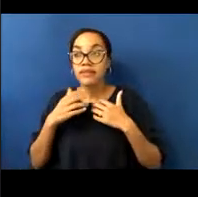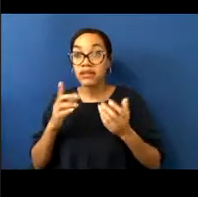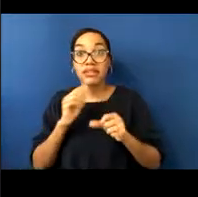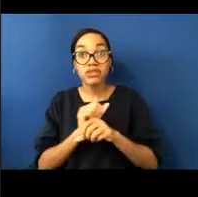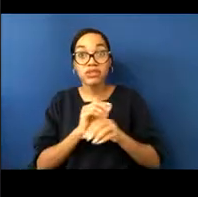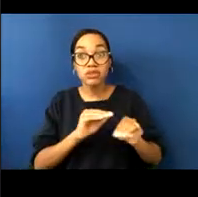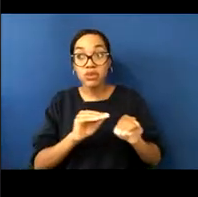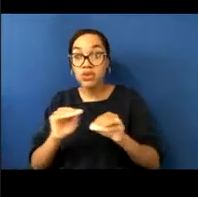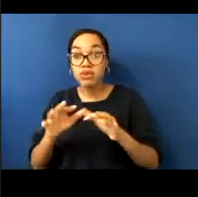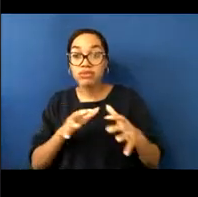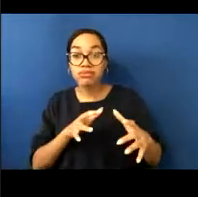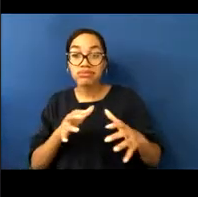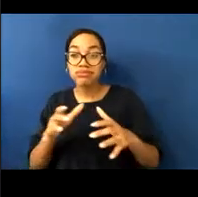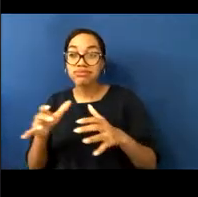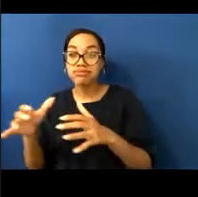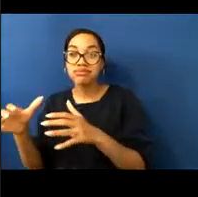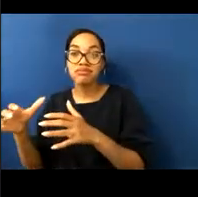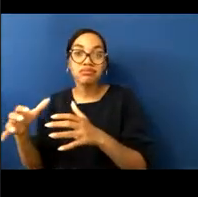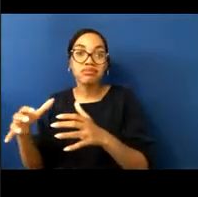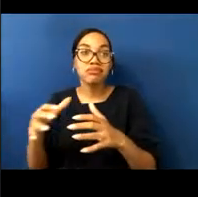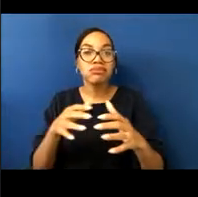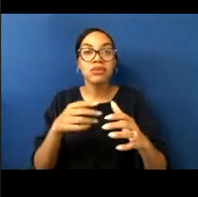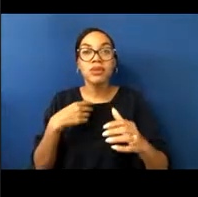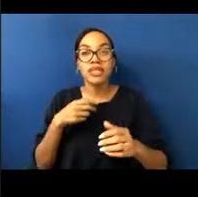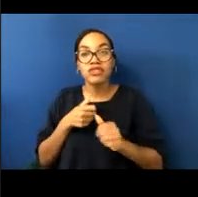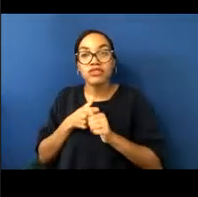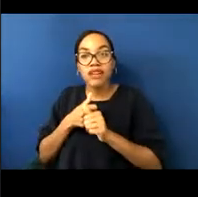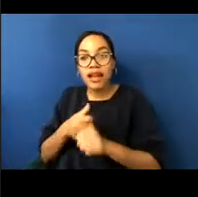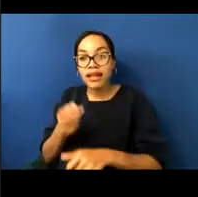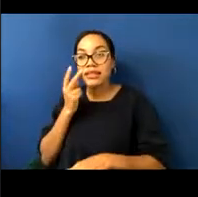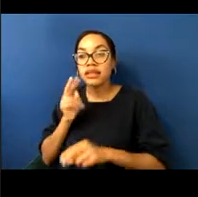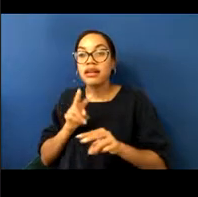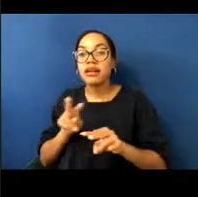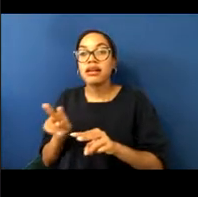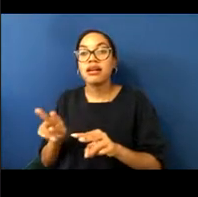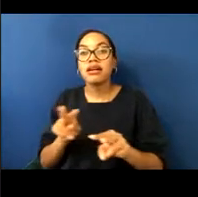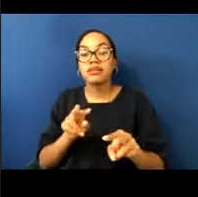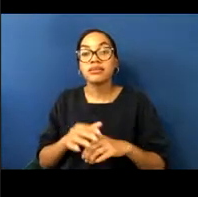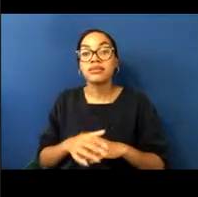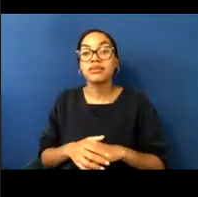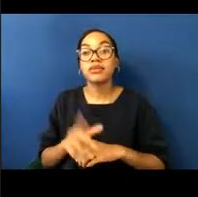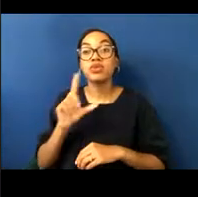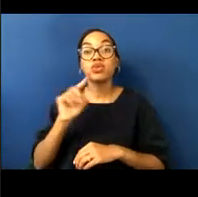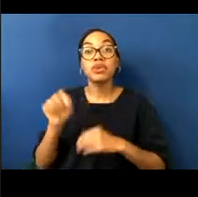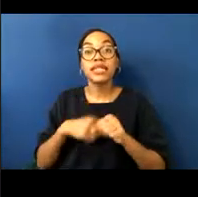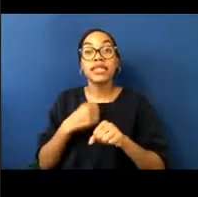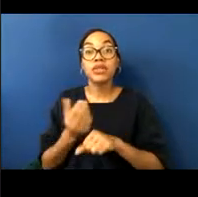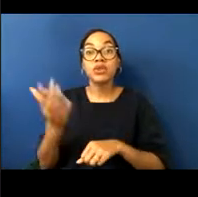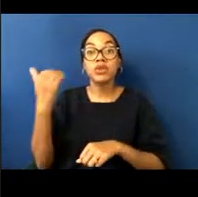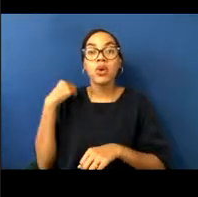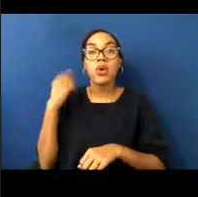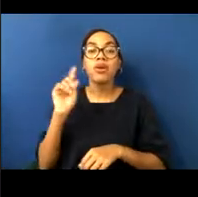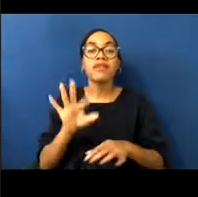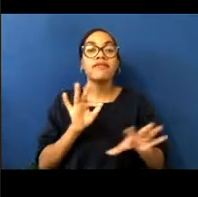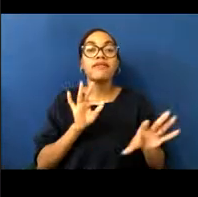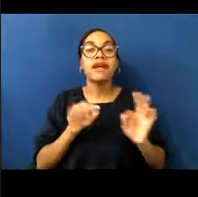on our surveys that we use, where we're surveying the ocean to see where fish were caught 20, 30 years ago versus where they're caught today.